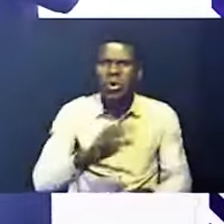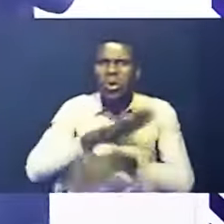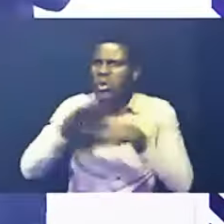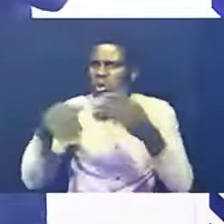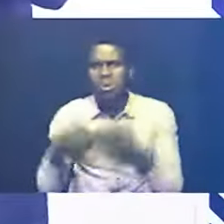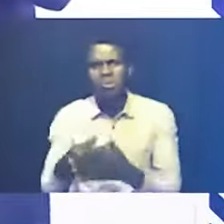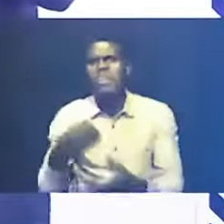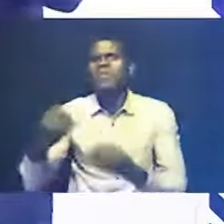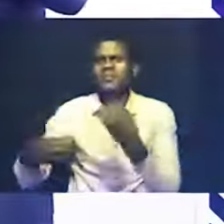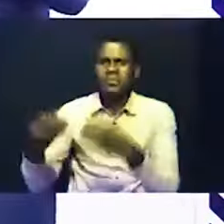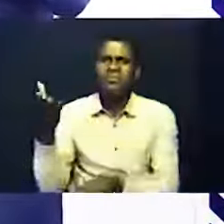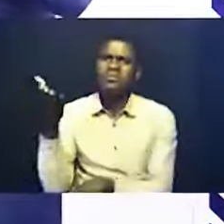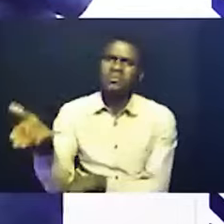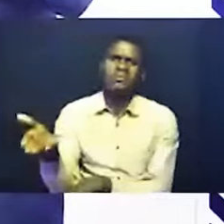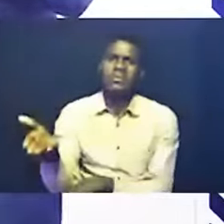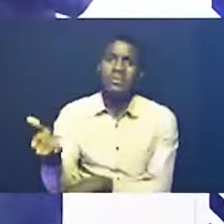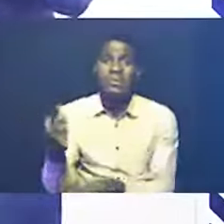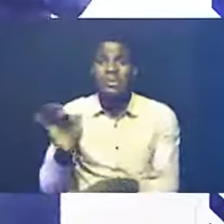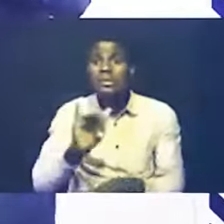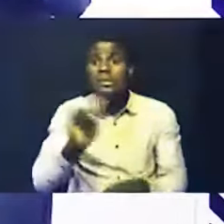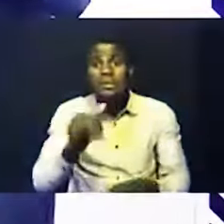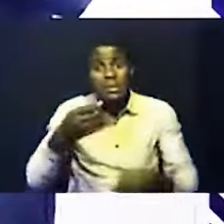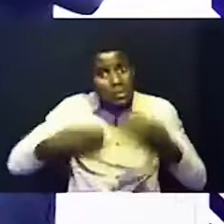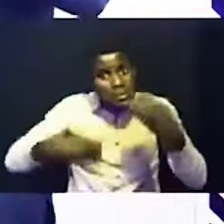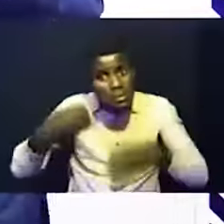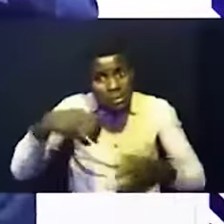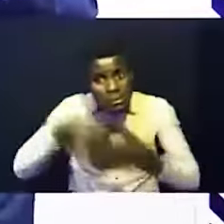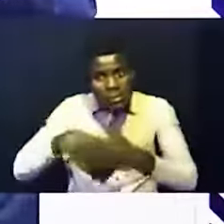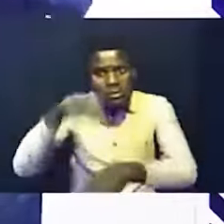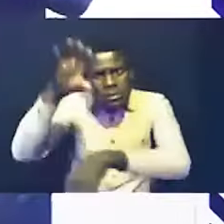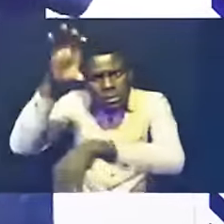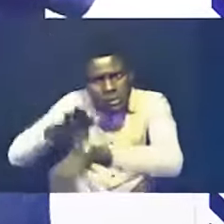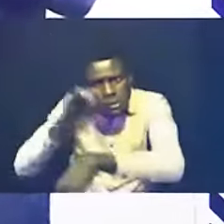everywhere are issues even in the church